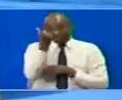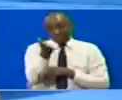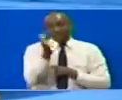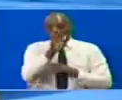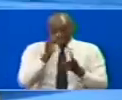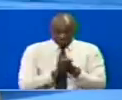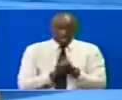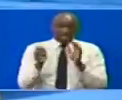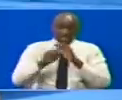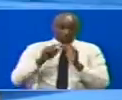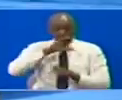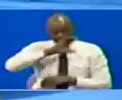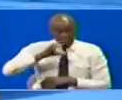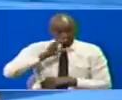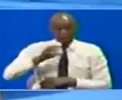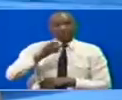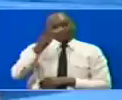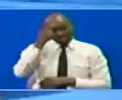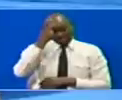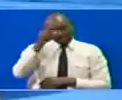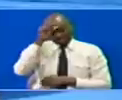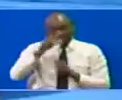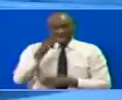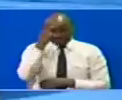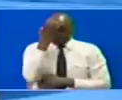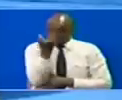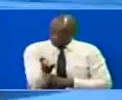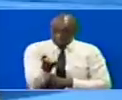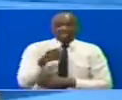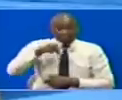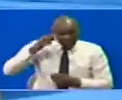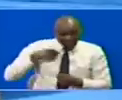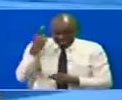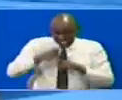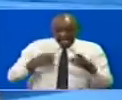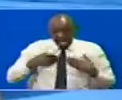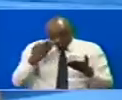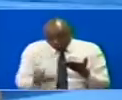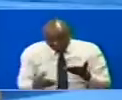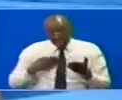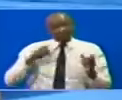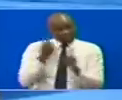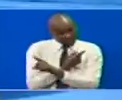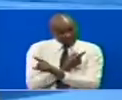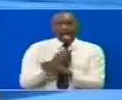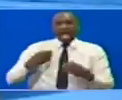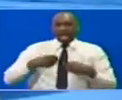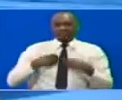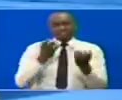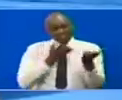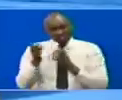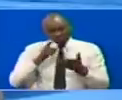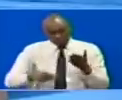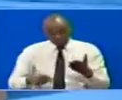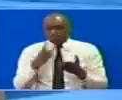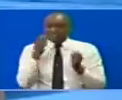and Nairobi County Governor Evans Kidero. The church has lined up events in the year that will culminate in a grand service in